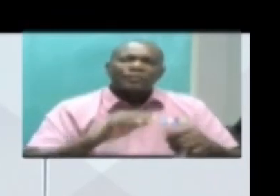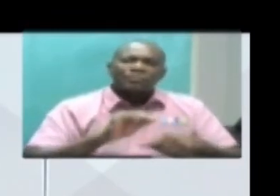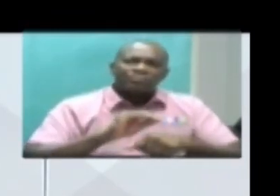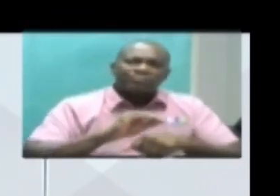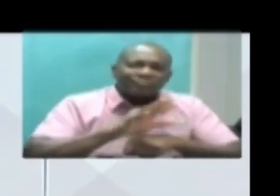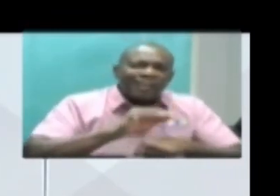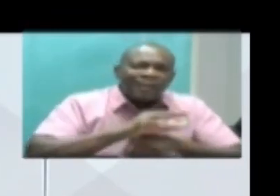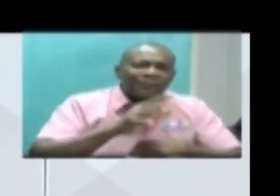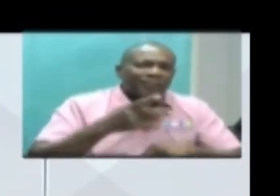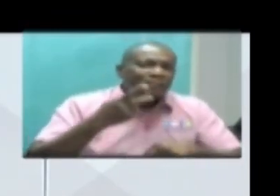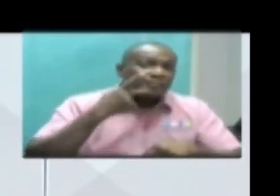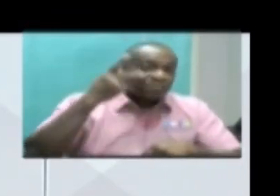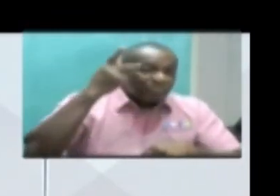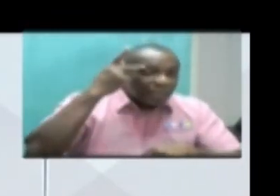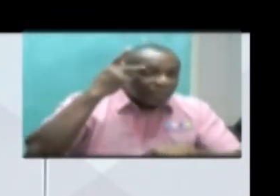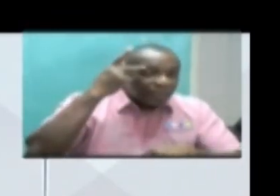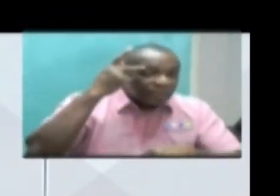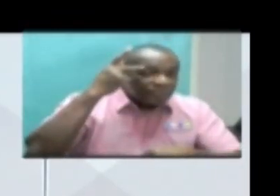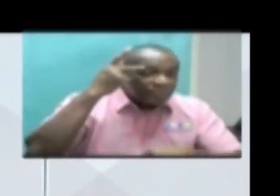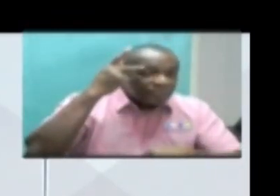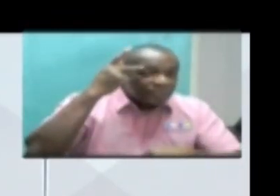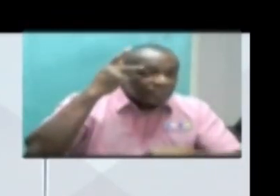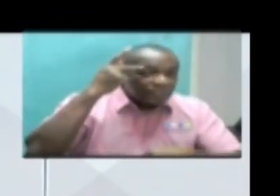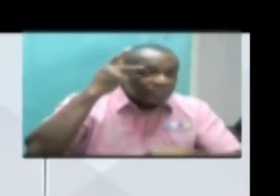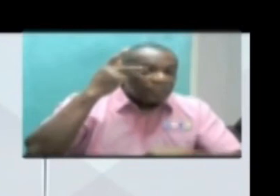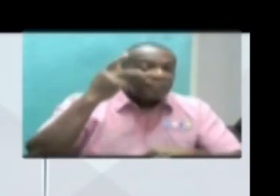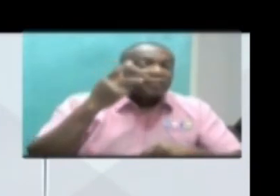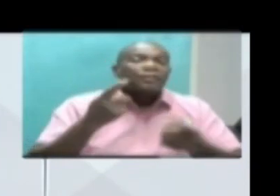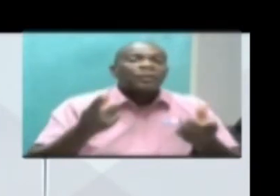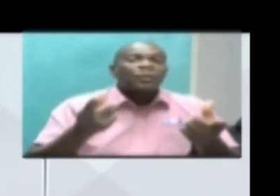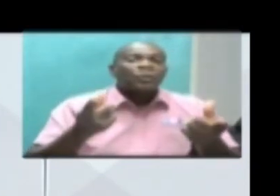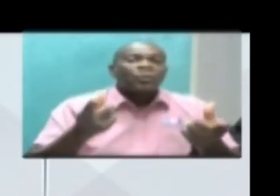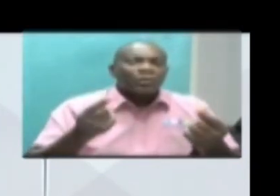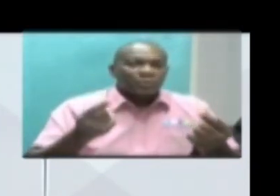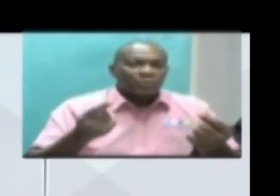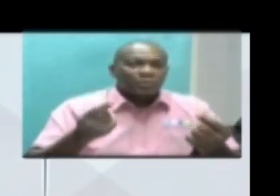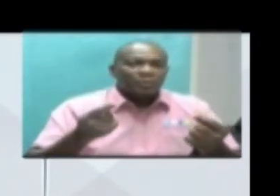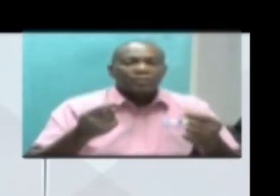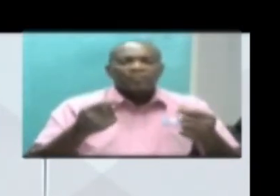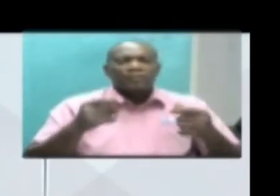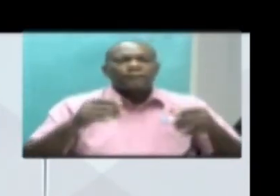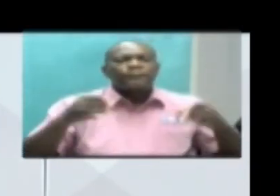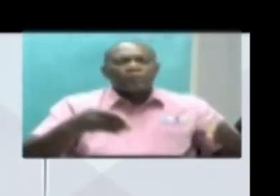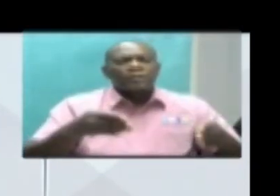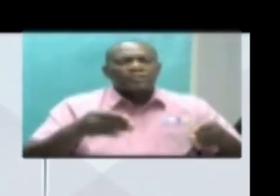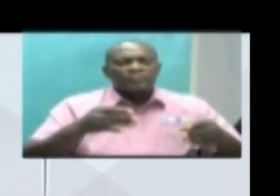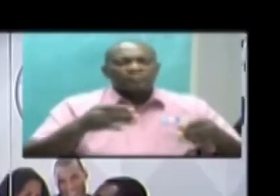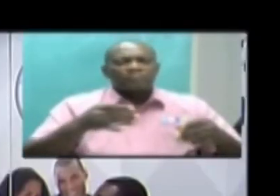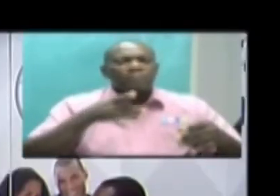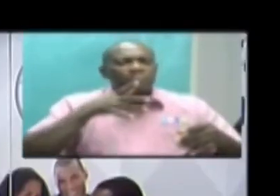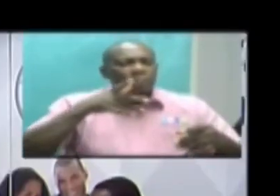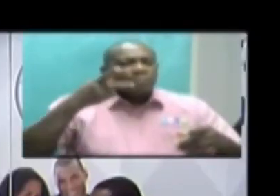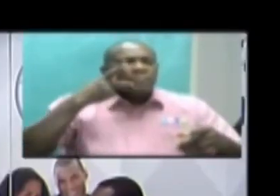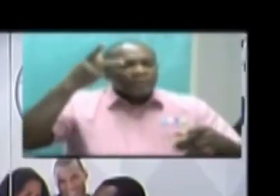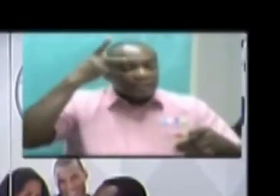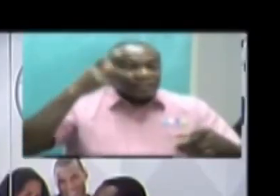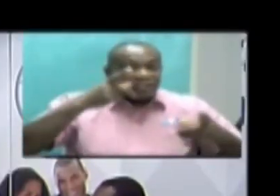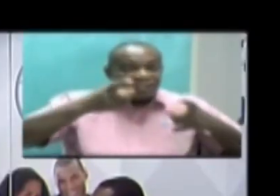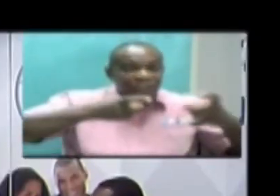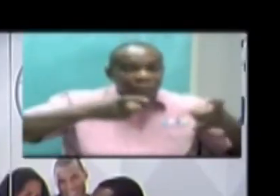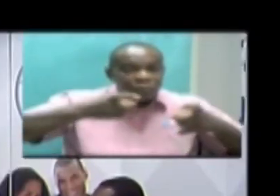controls, address it at the router level, right? So that's you know, higher than the device itself. That's all your internet access in your